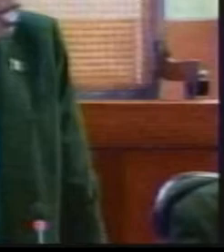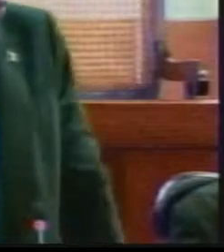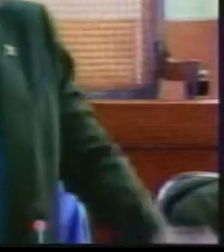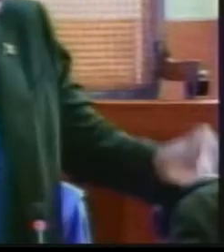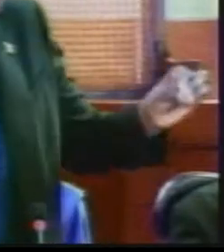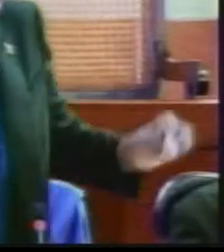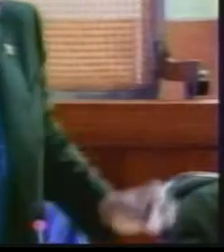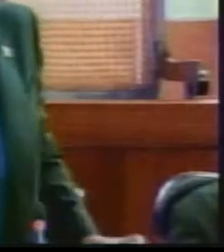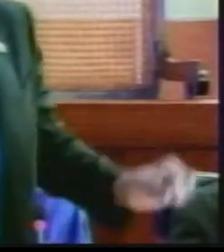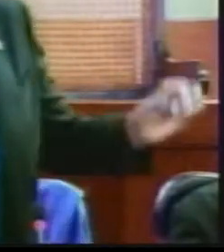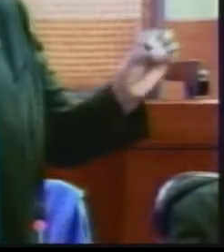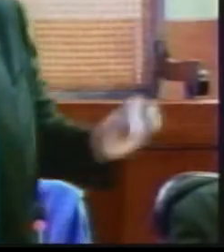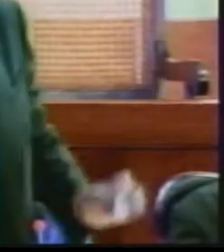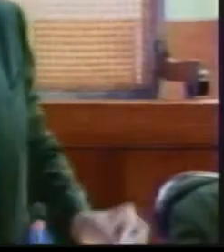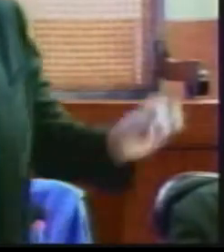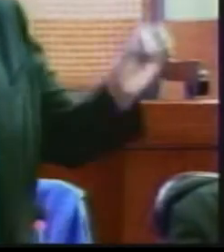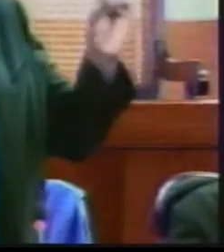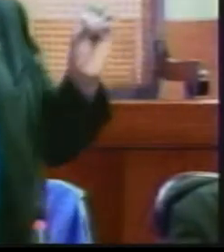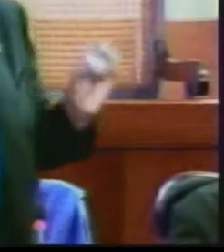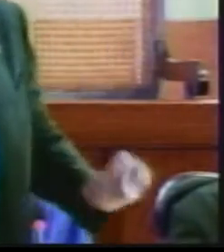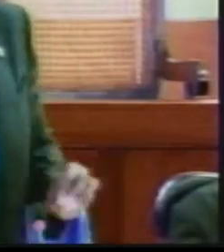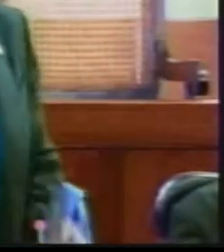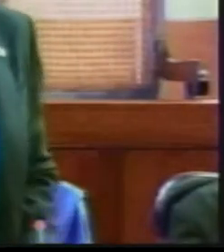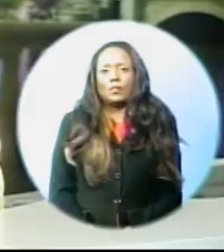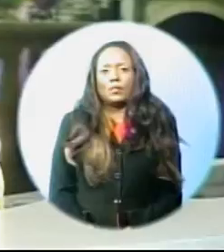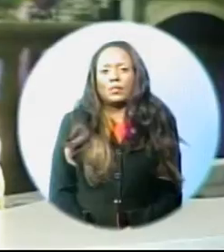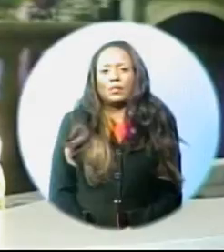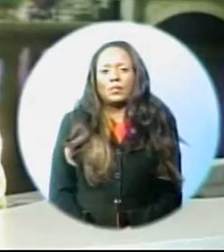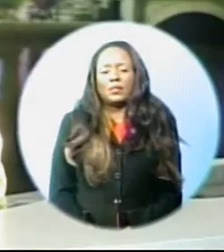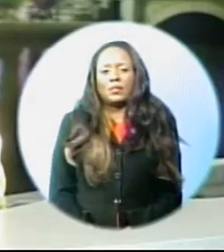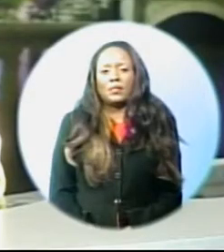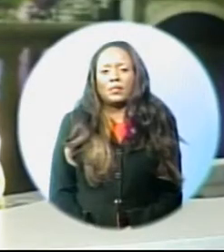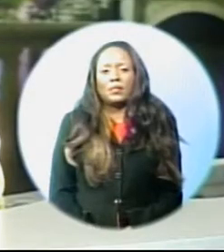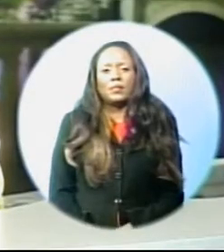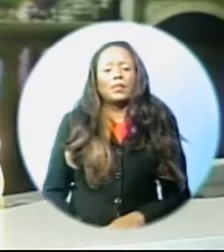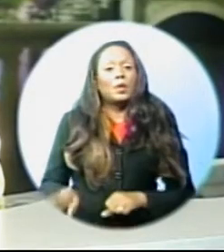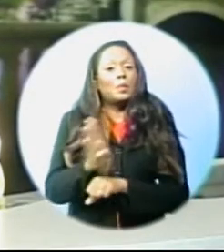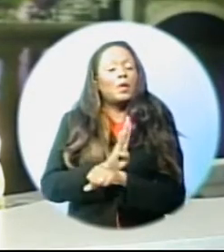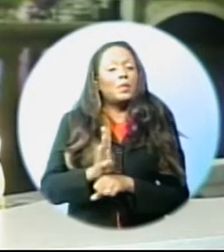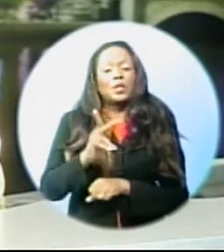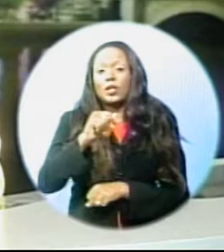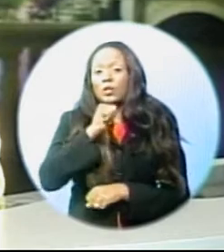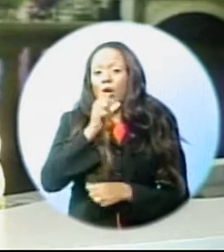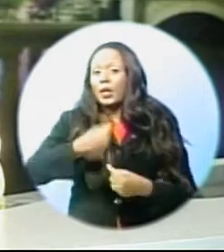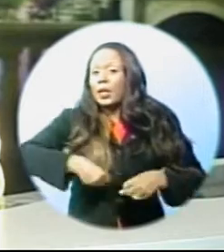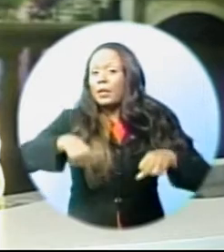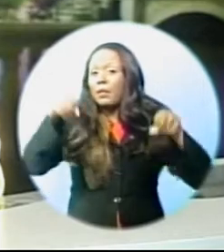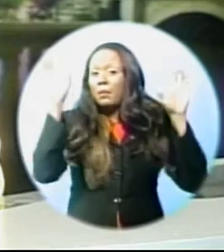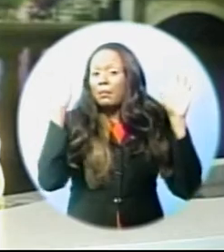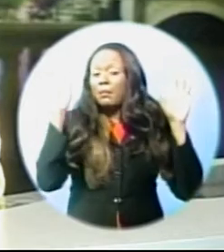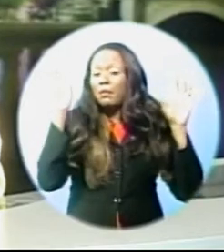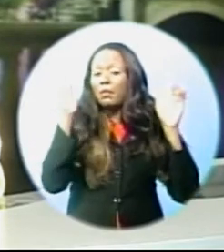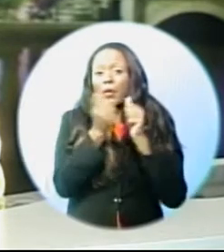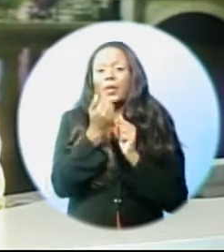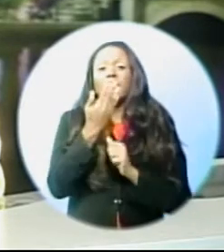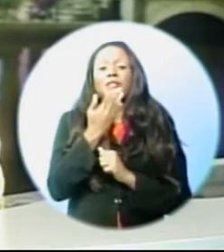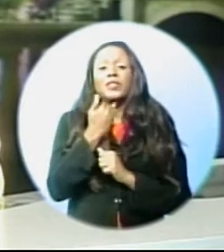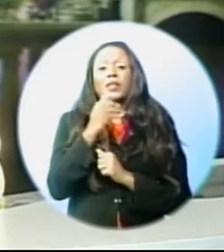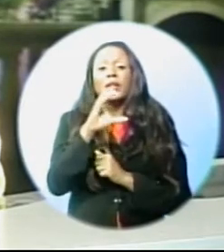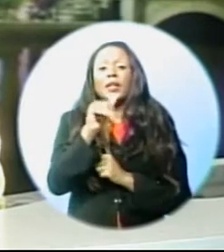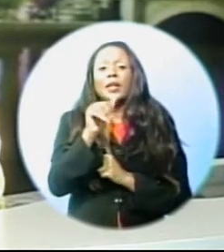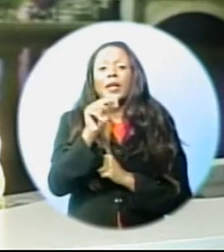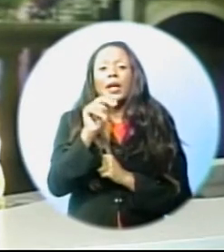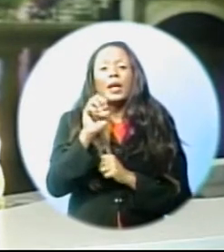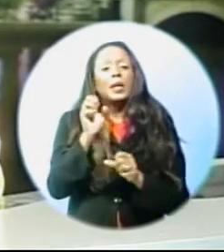came, Barbados tourism would be ready. Barbados must not give up on sugarcane production. In